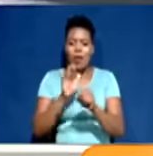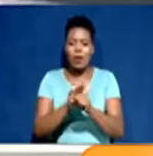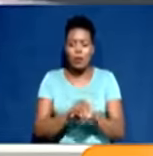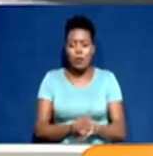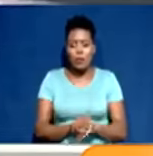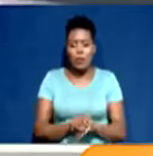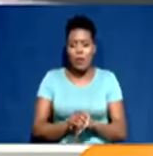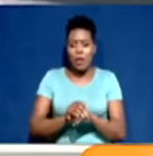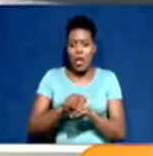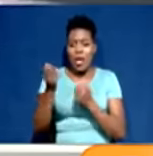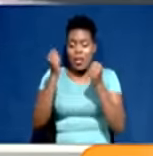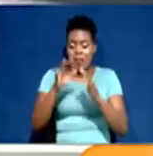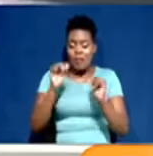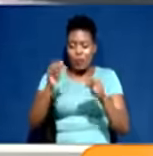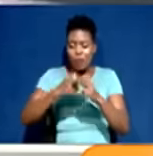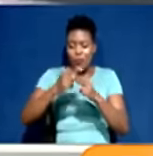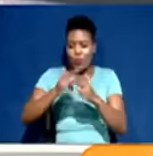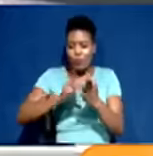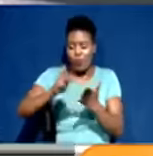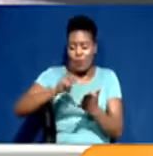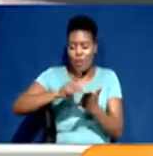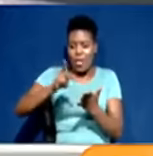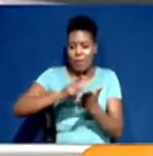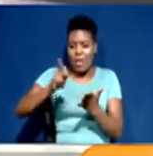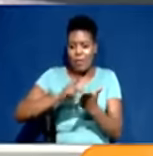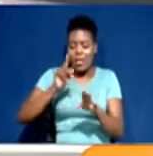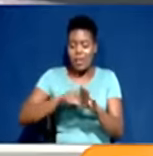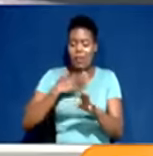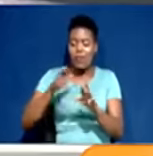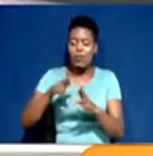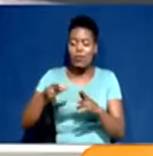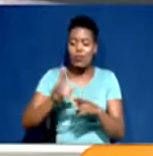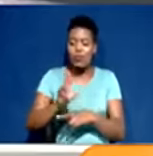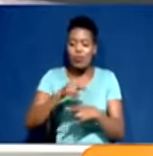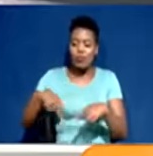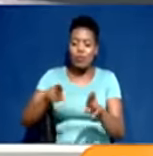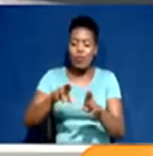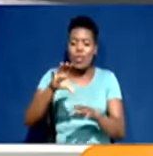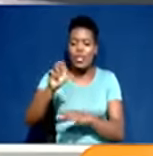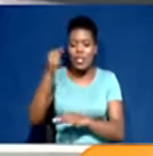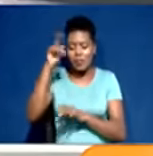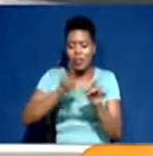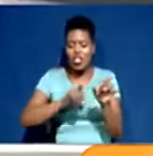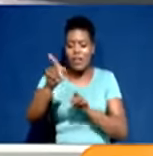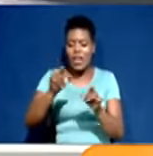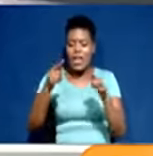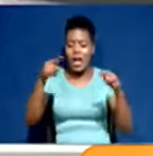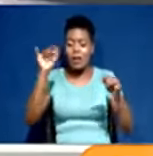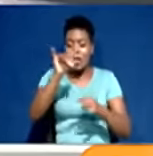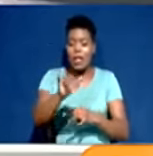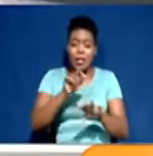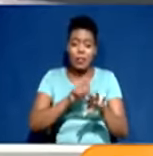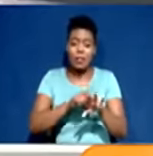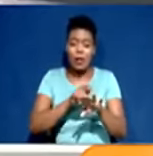You will soon have to pay to use major roads in the country. Transport Cabinet Secretary Kipchumba Murkomen made this announcement